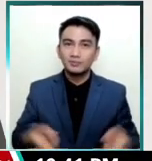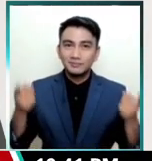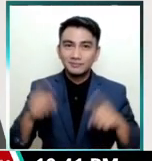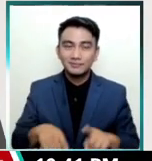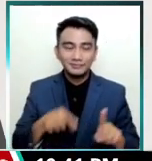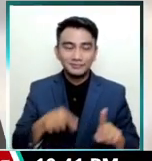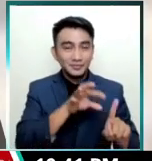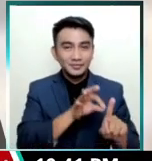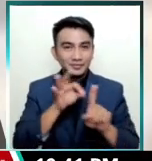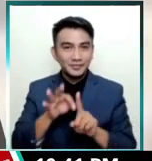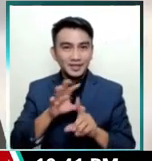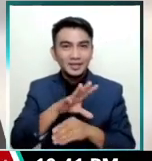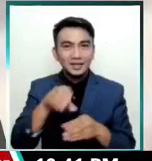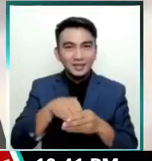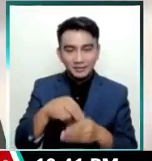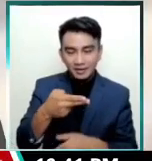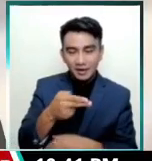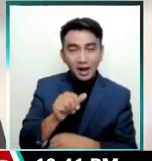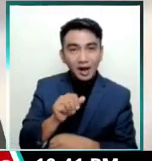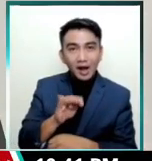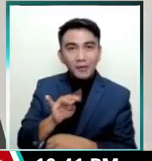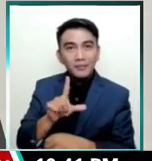Hamilton Filipino